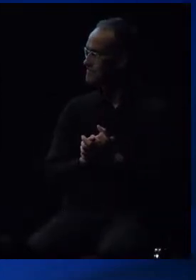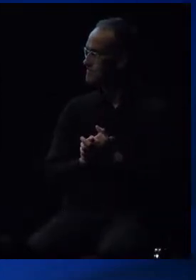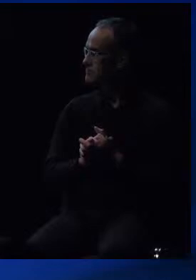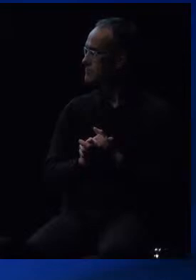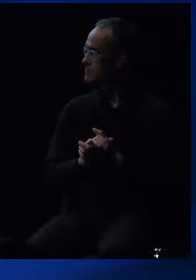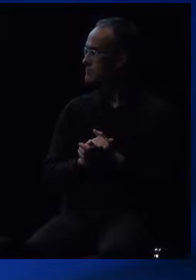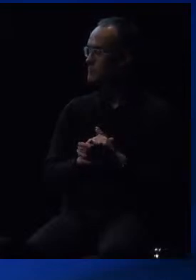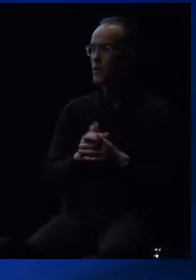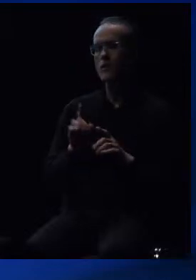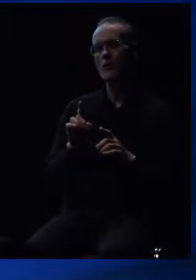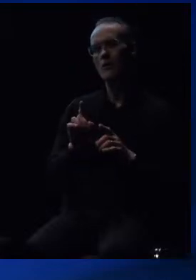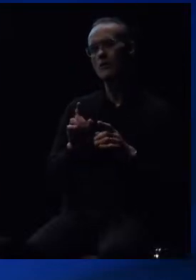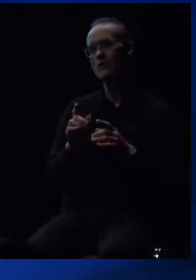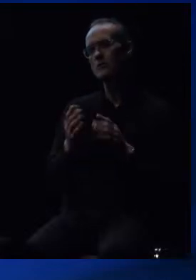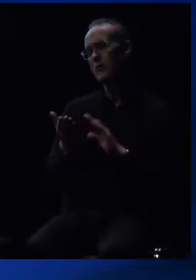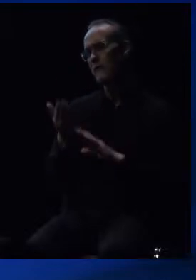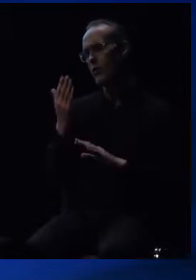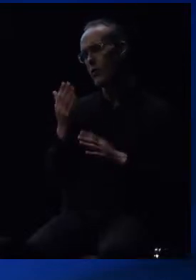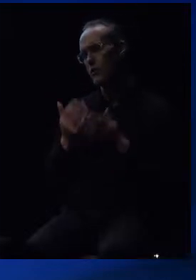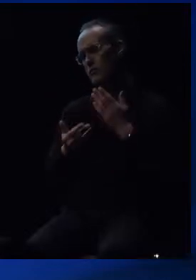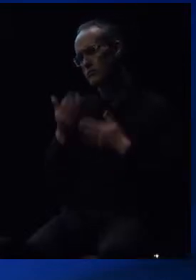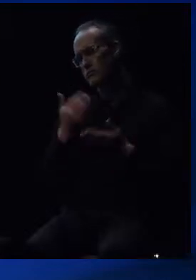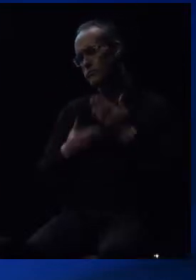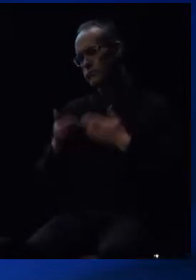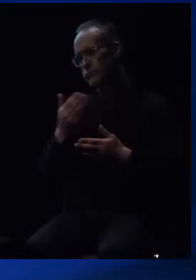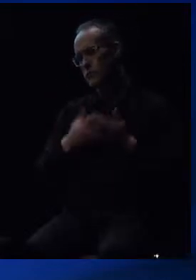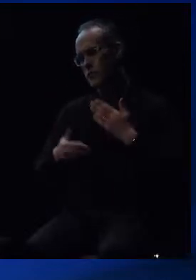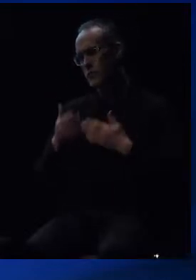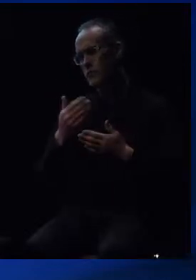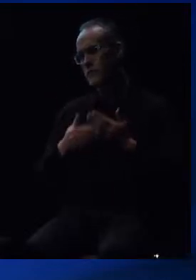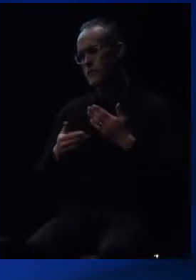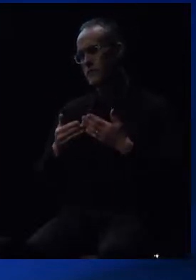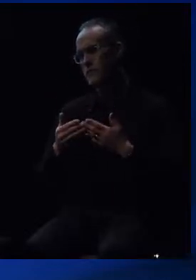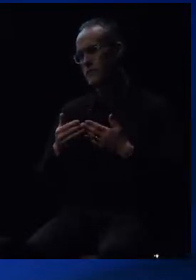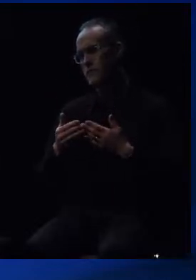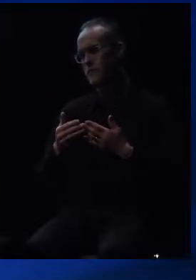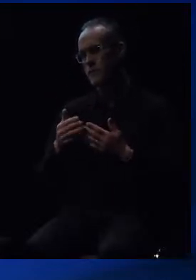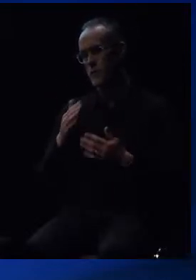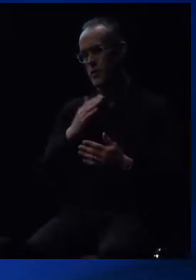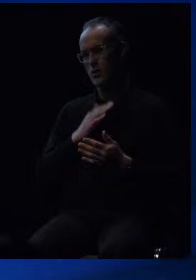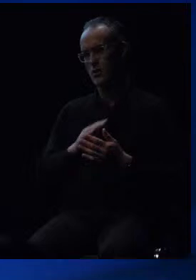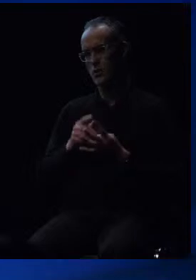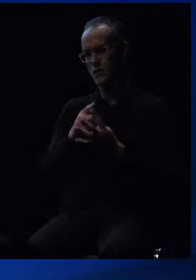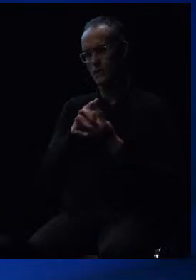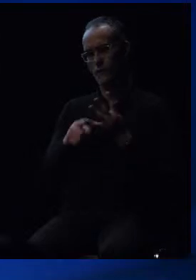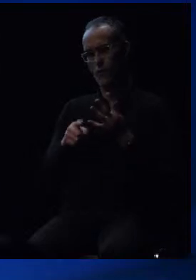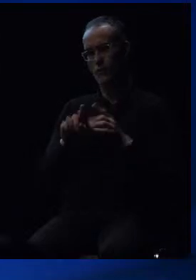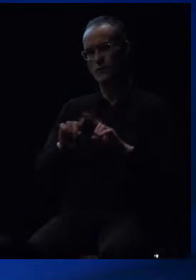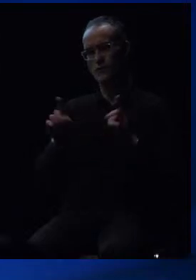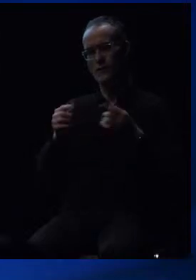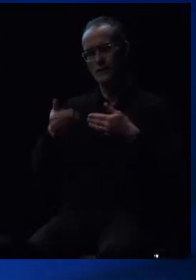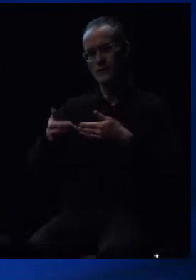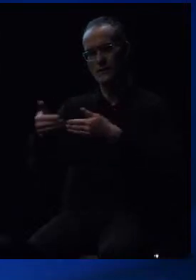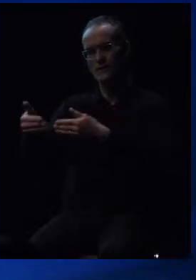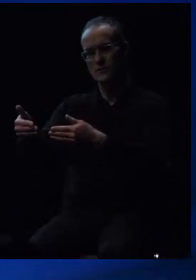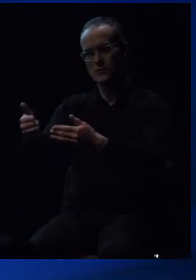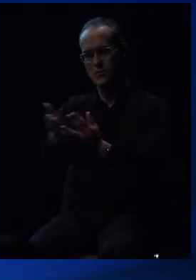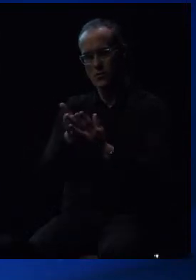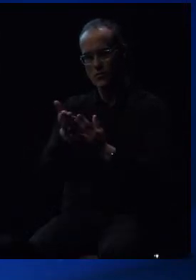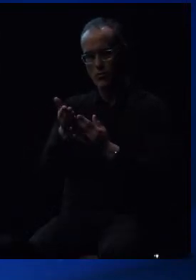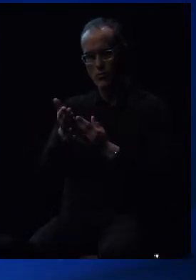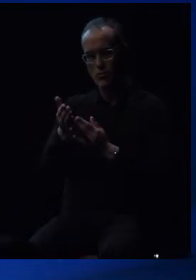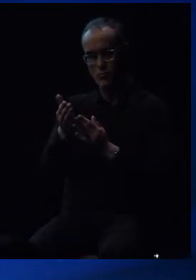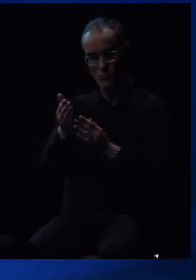you were mentioning earlier that Maura wanted 4 different seasons in this film. I guess that was